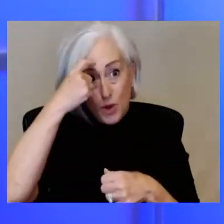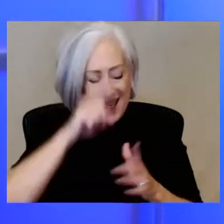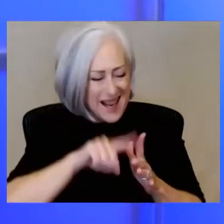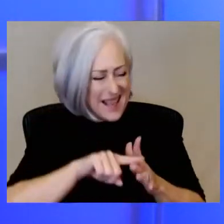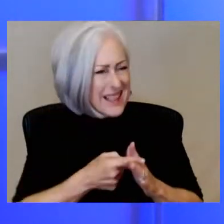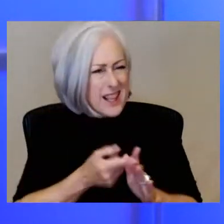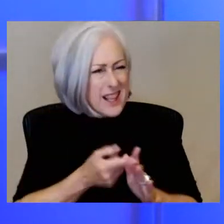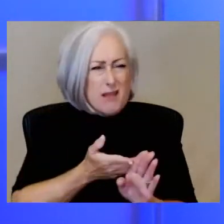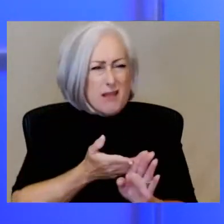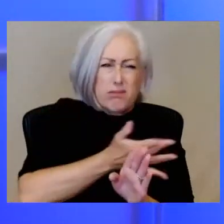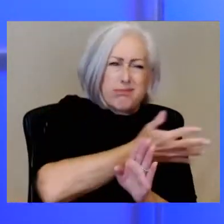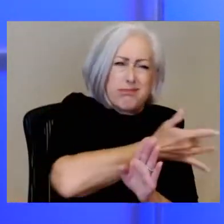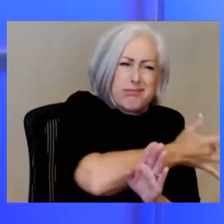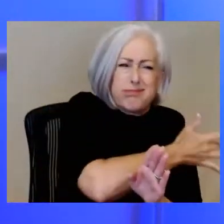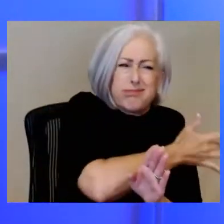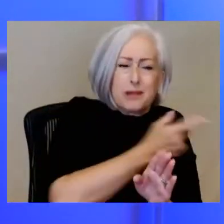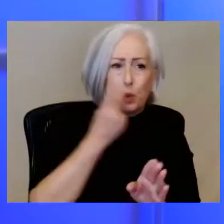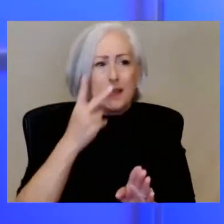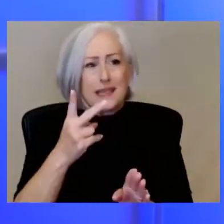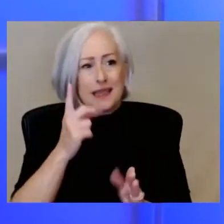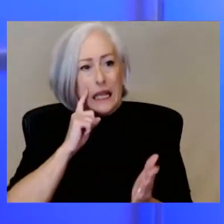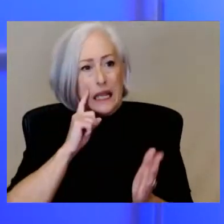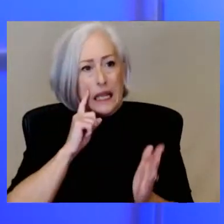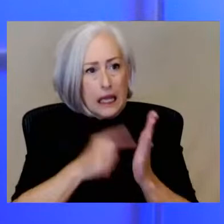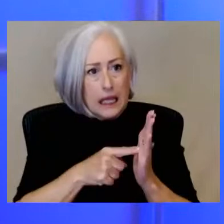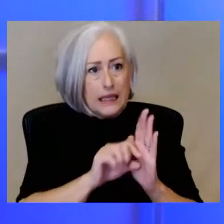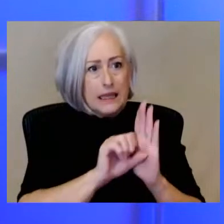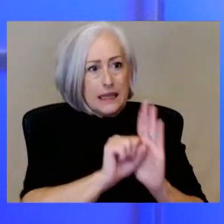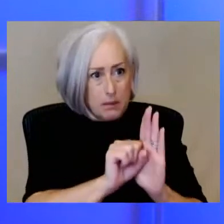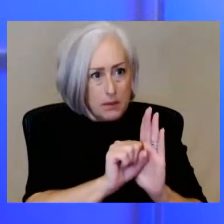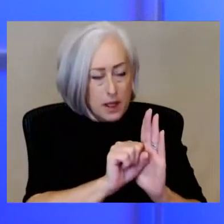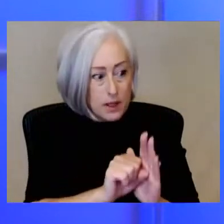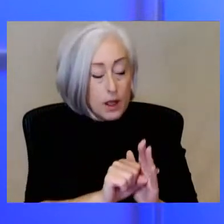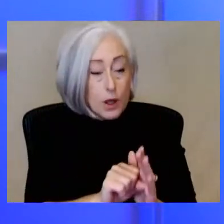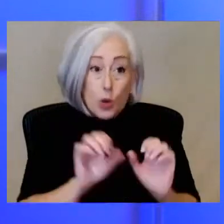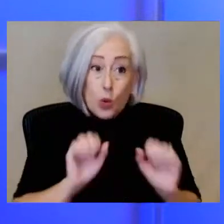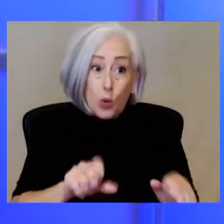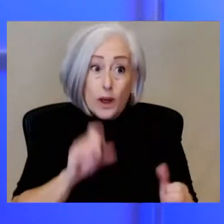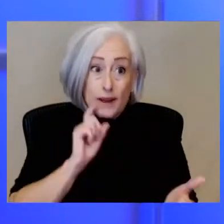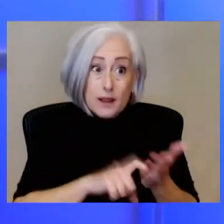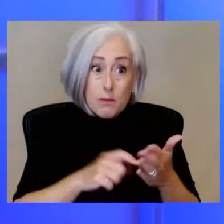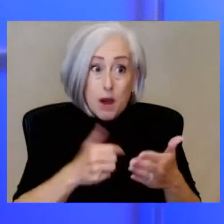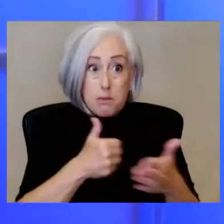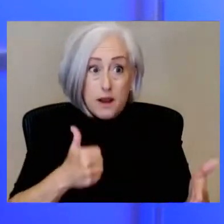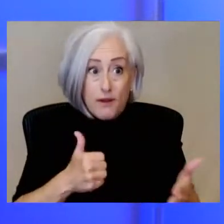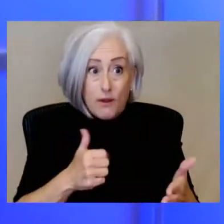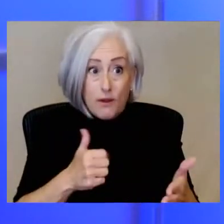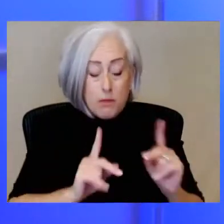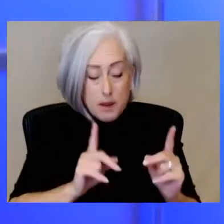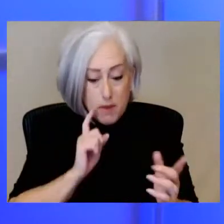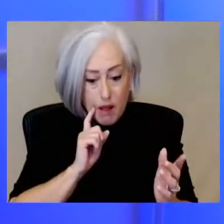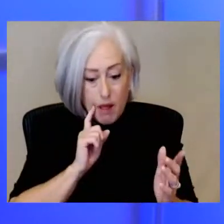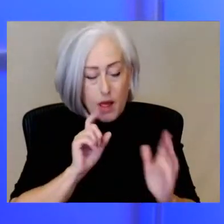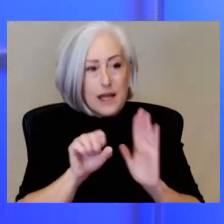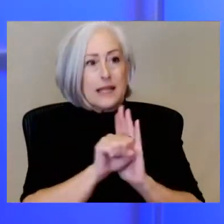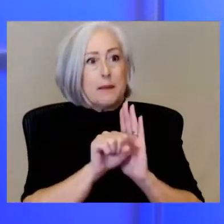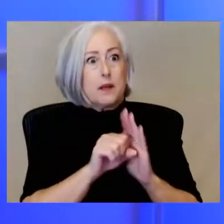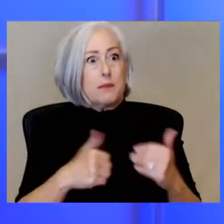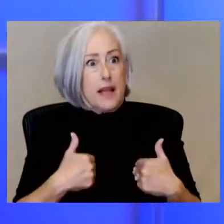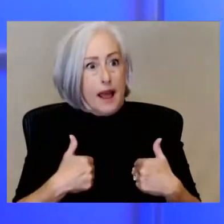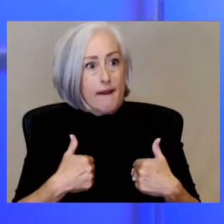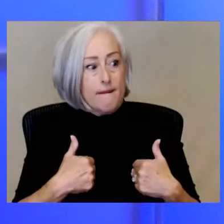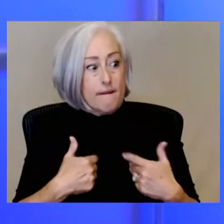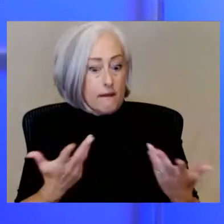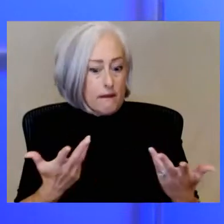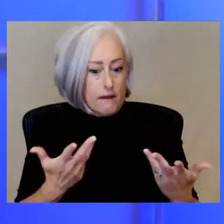symptoms. So we can spot these changes before the onset of symptoms. And the key is let's do that effectively. A